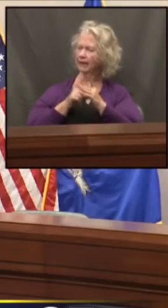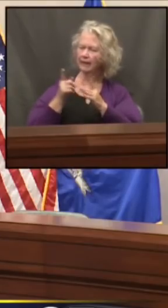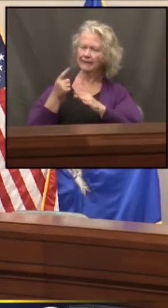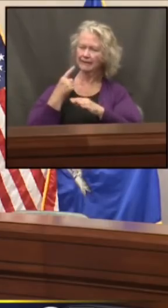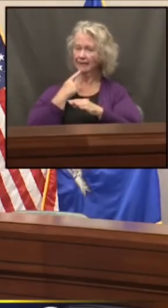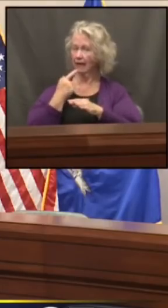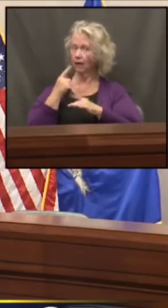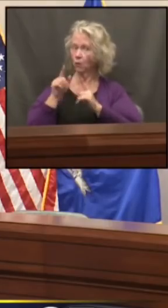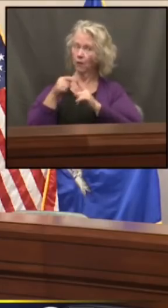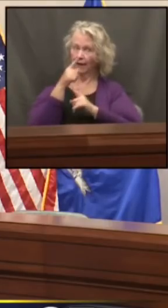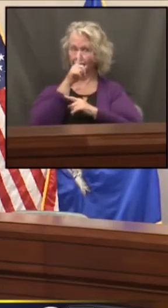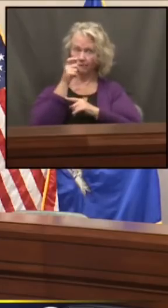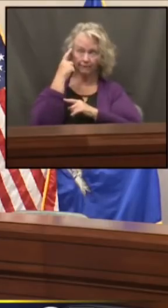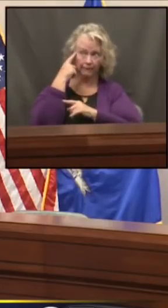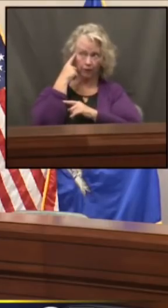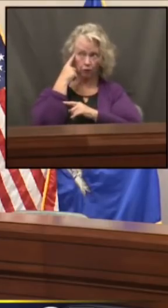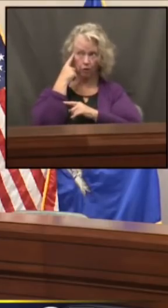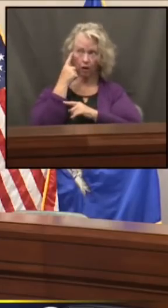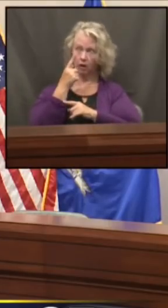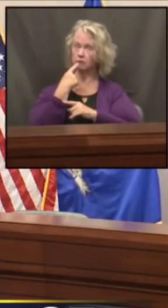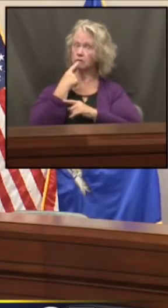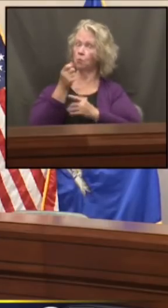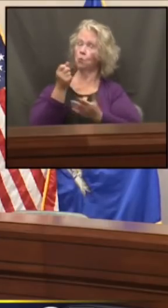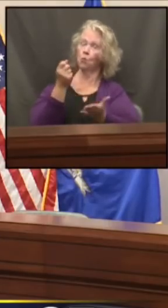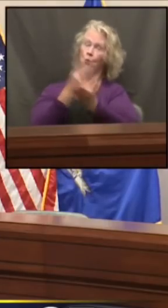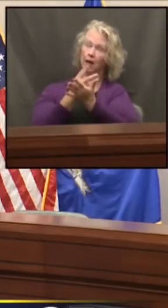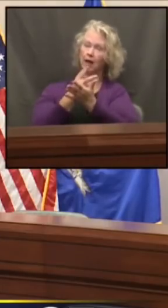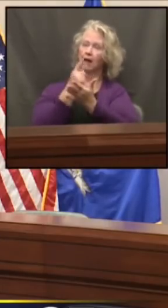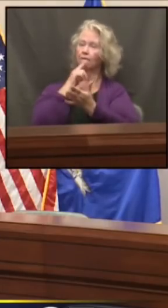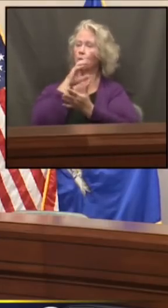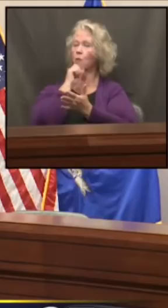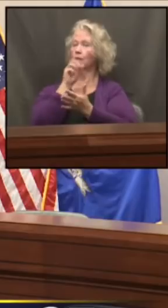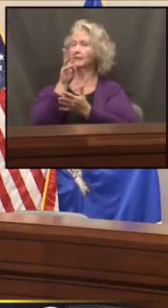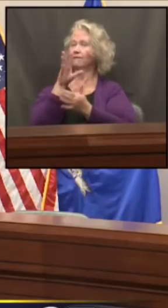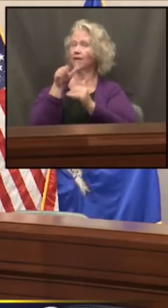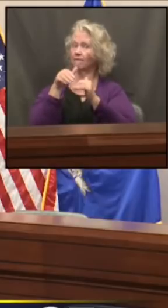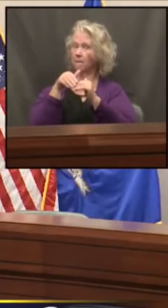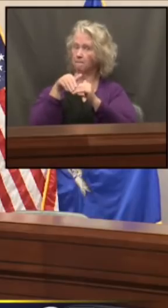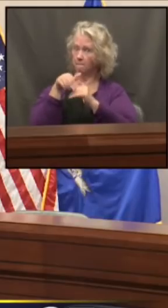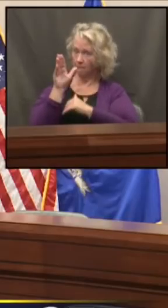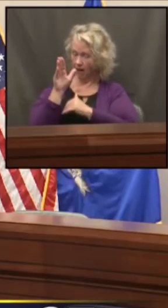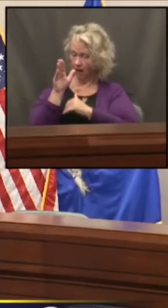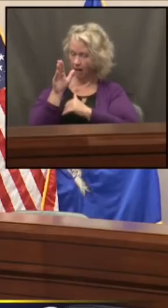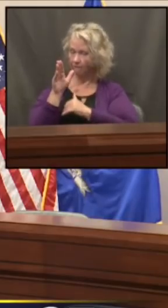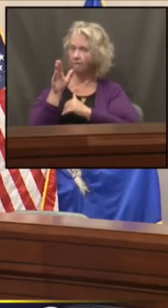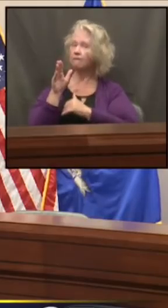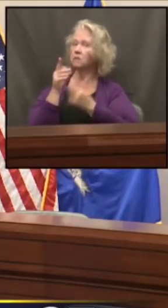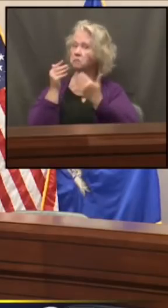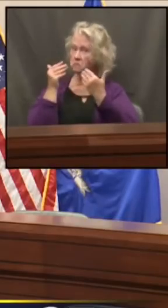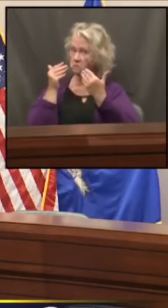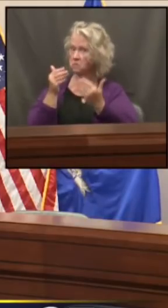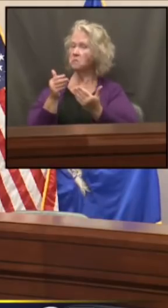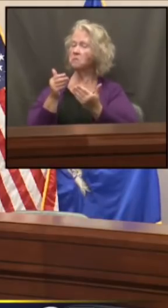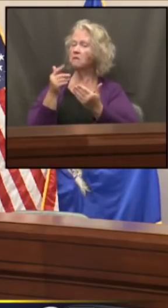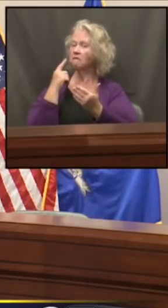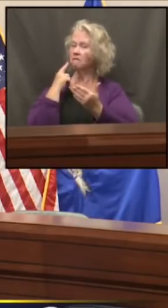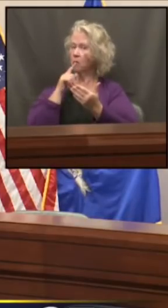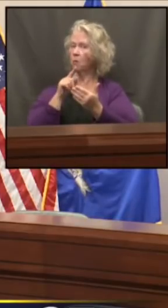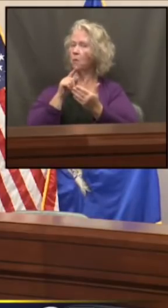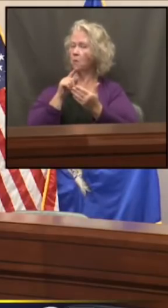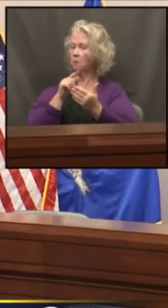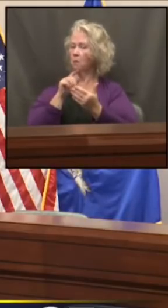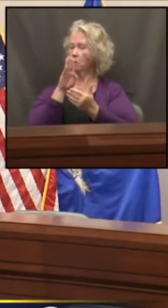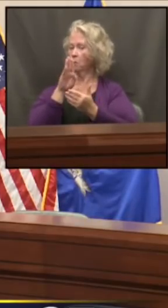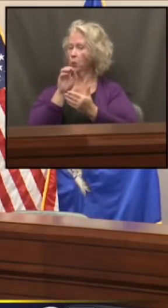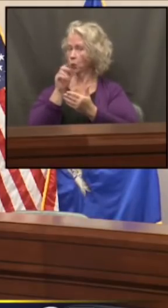the okay from the feds regarding the 65 and older group, that vaccinations could be